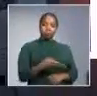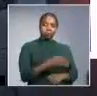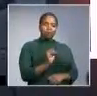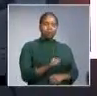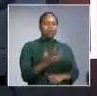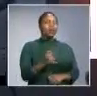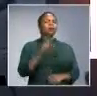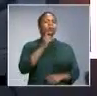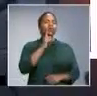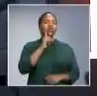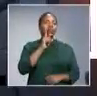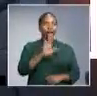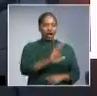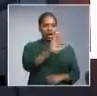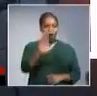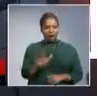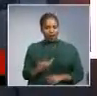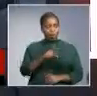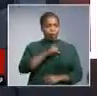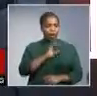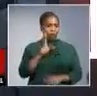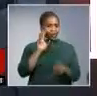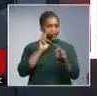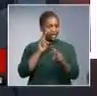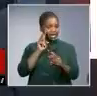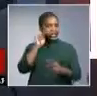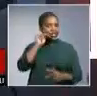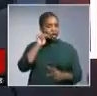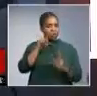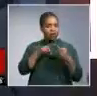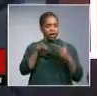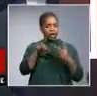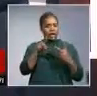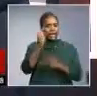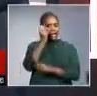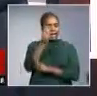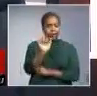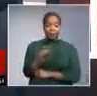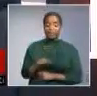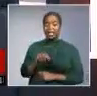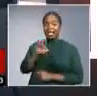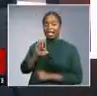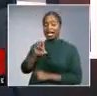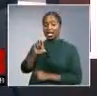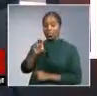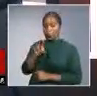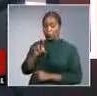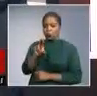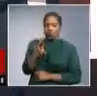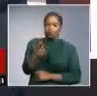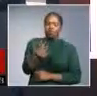at the Southern African region. She has sought to allay fears about the Brexit move. Well, the EU region now currently